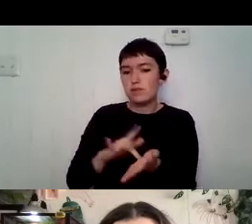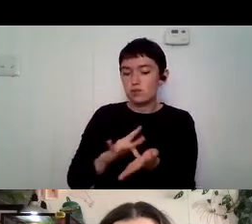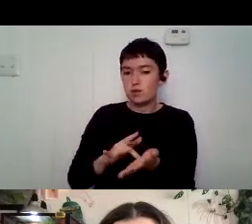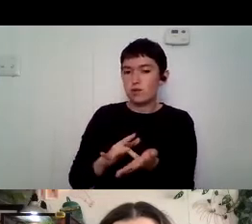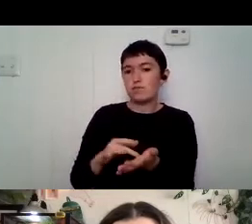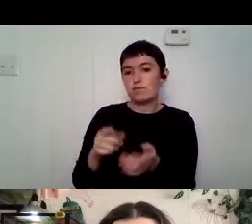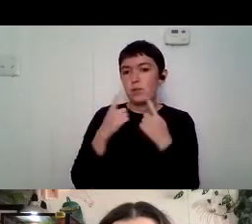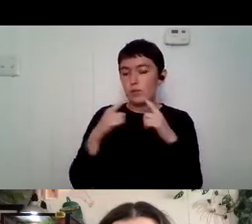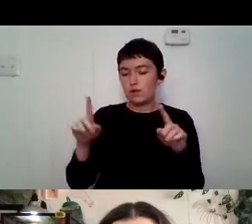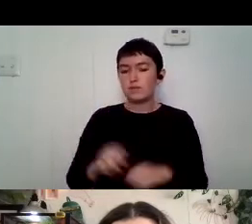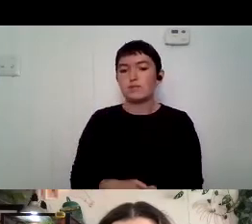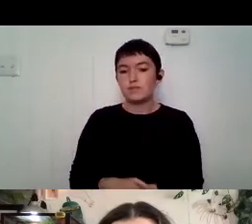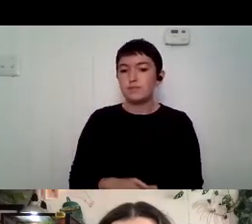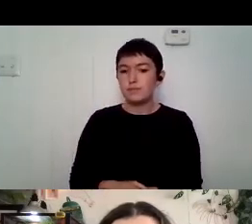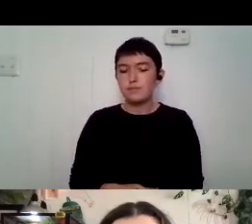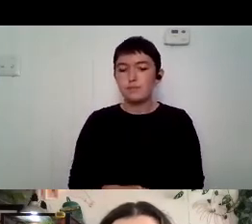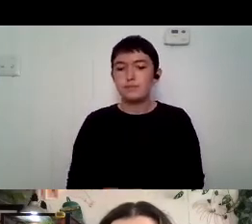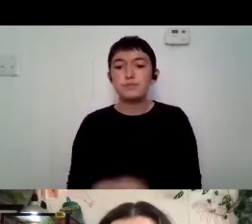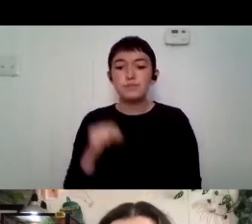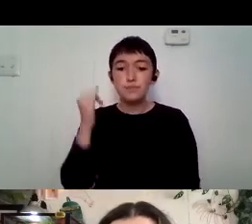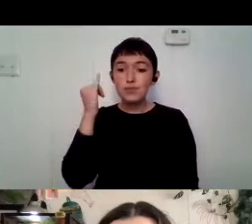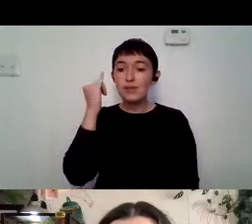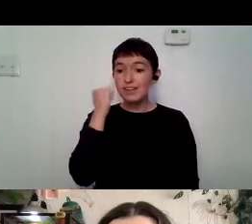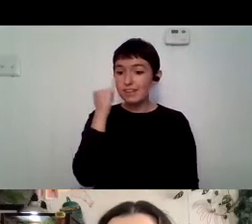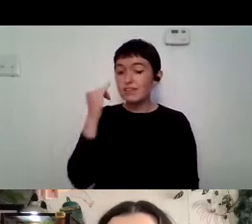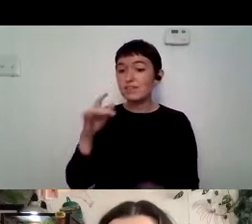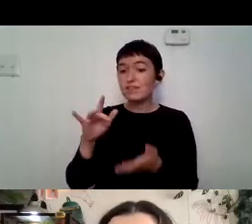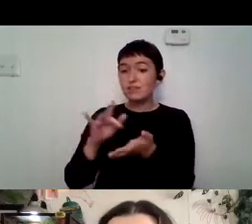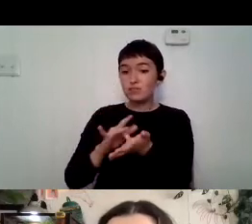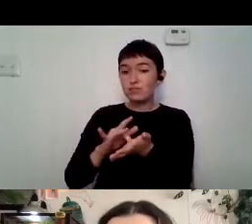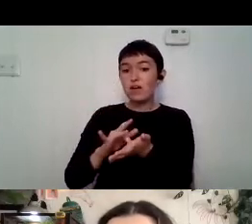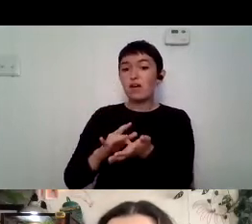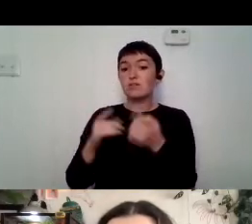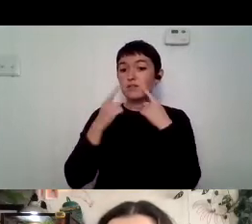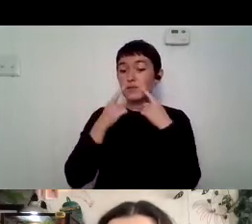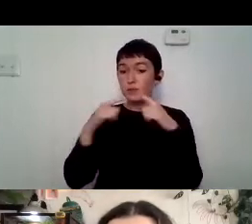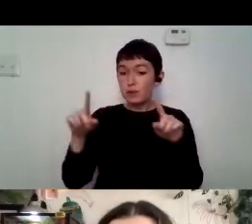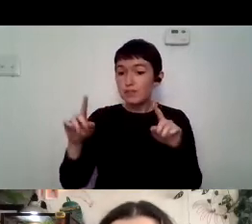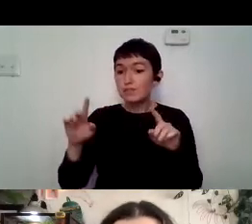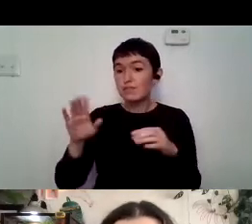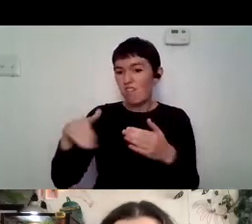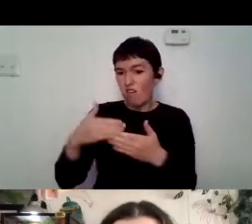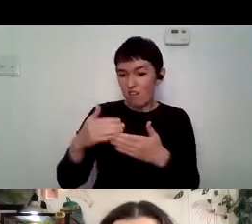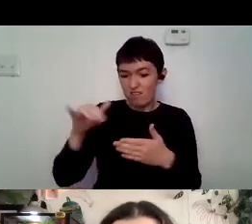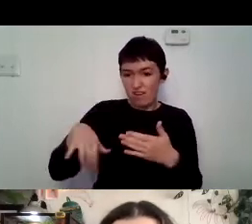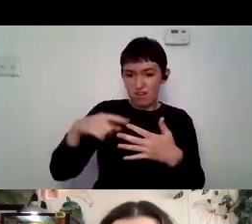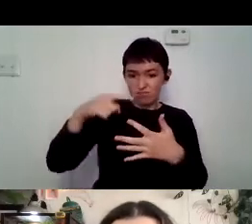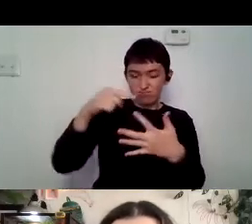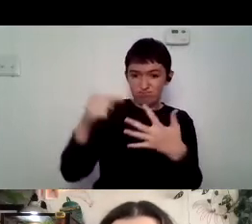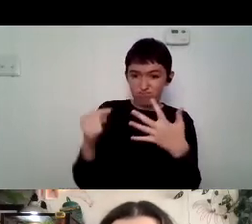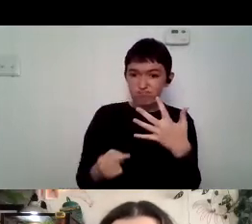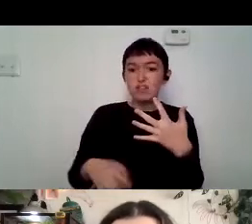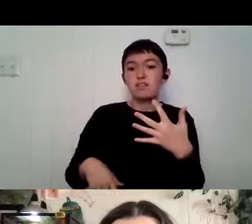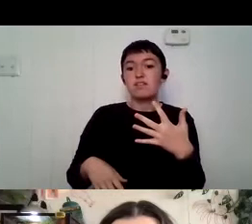criteria, if your drug candidate does satisfy all these very specific criteria for that a new drug